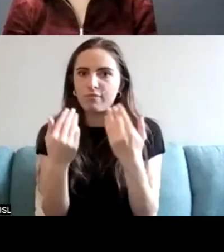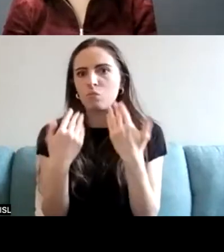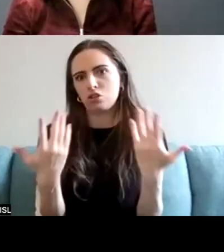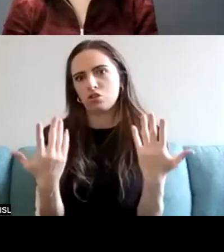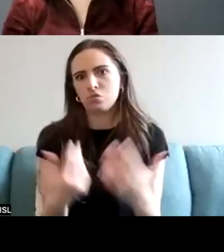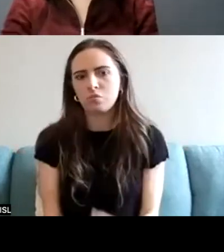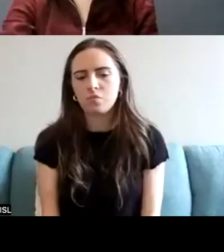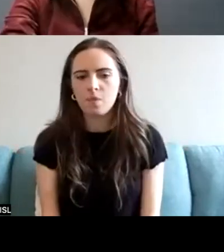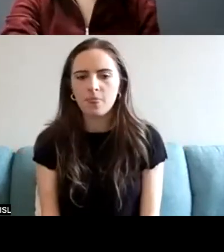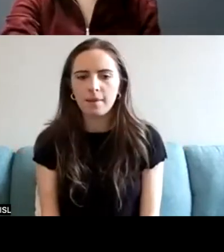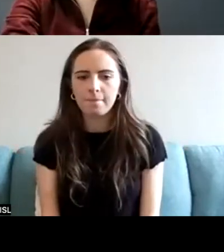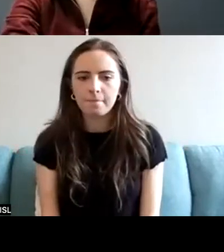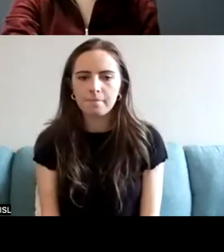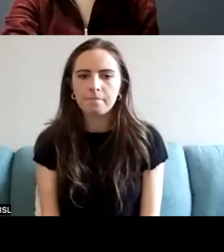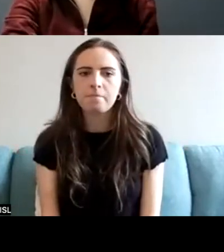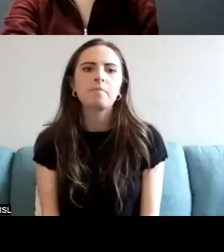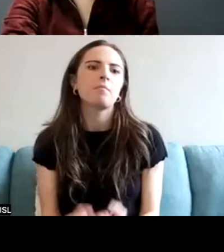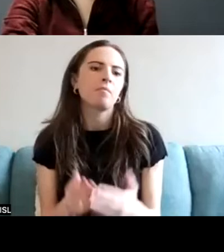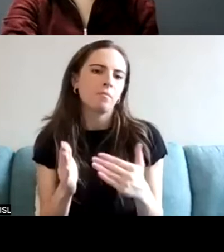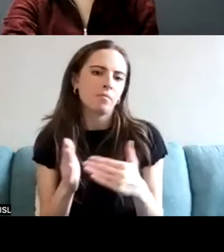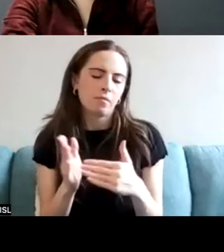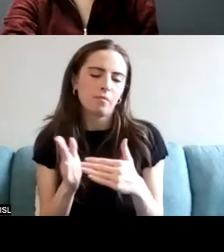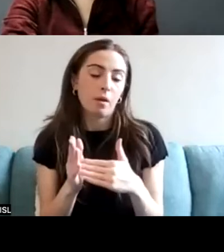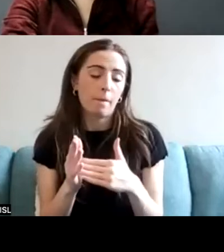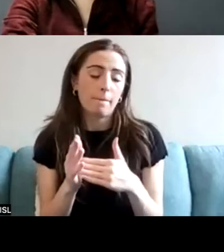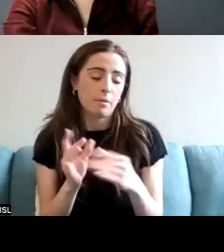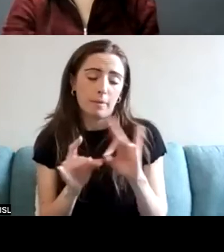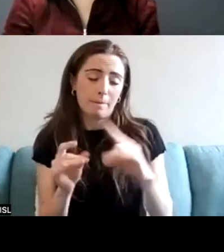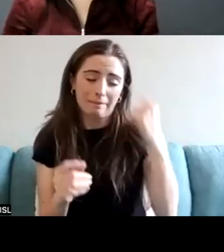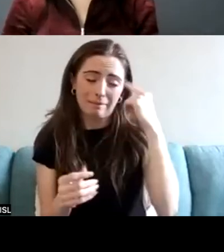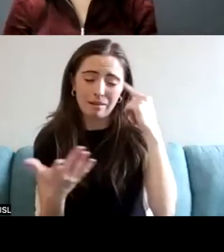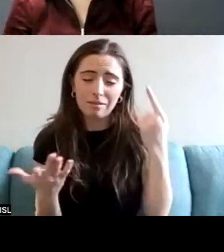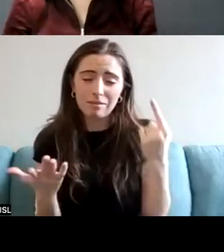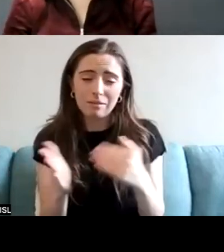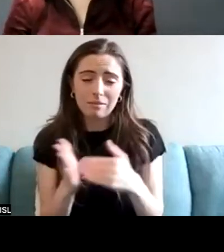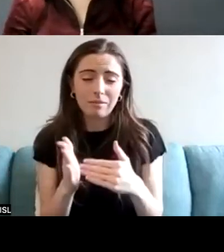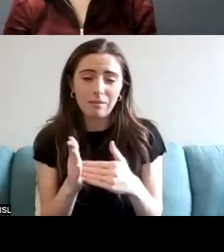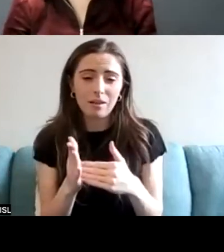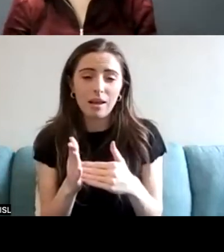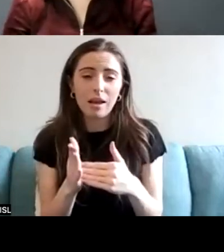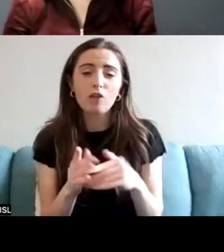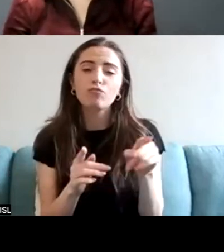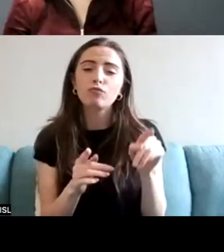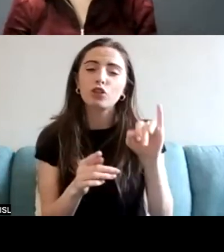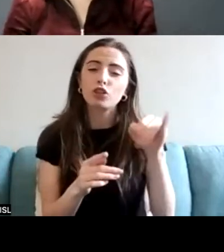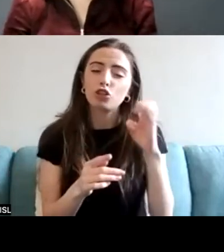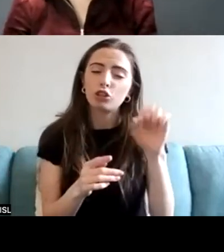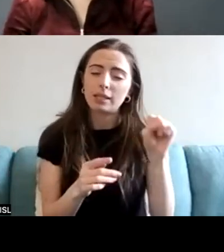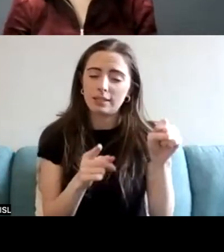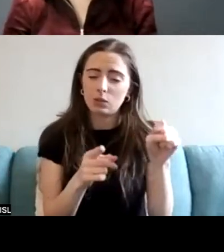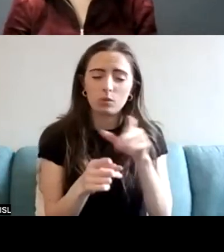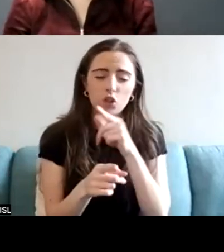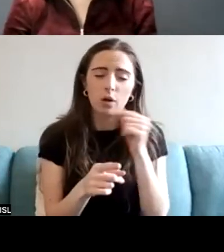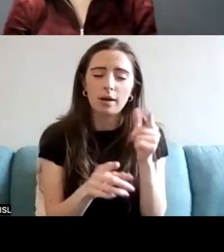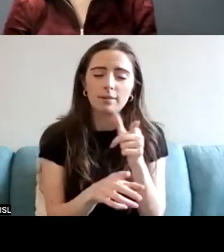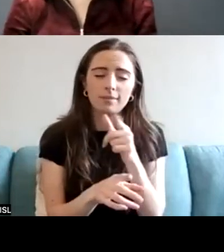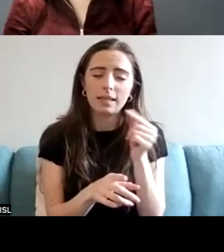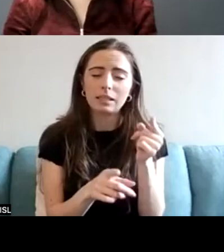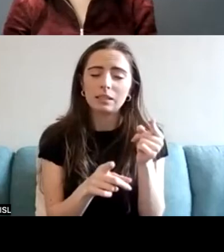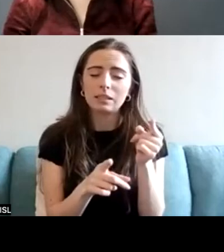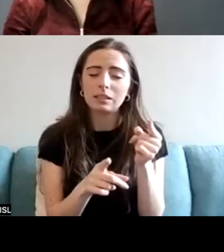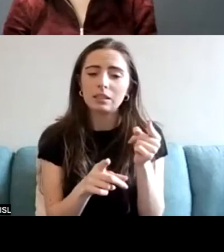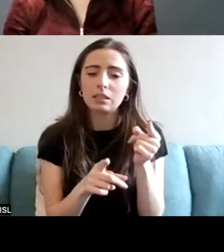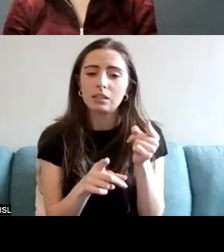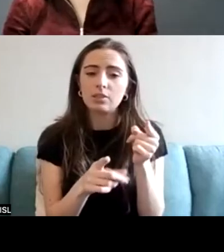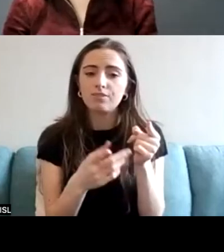That's great. That makes absolute sense. And I suppose, to touch back on what Jess was saying, that the practicalities of